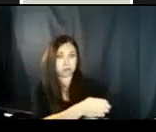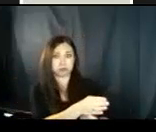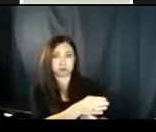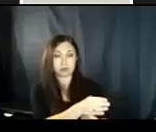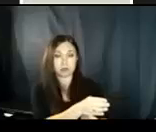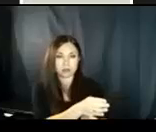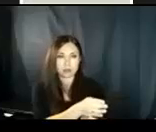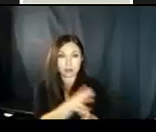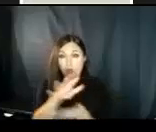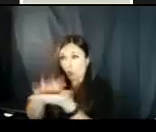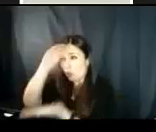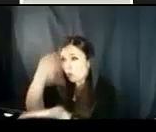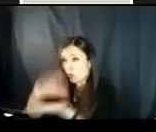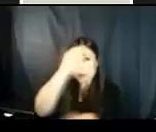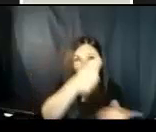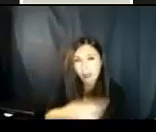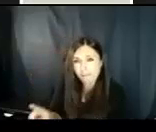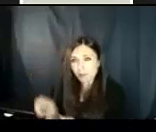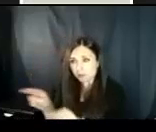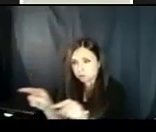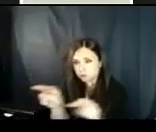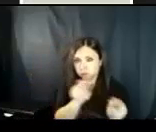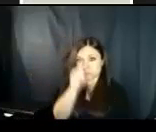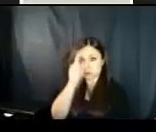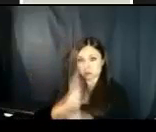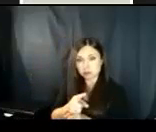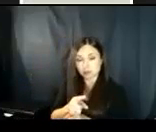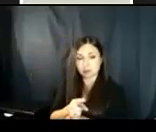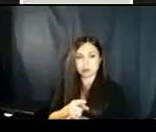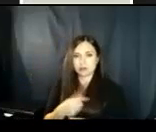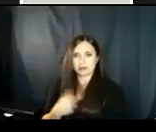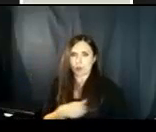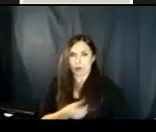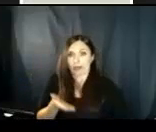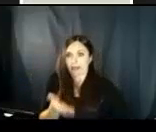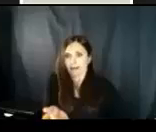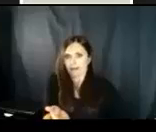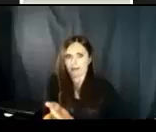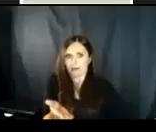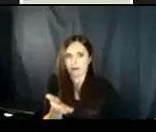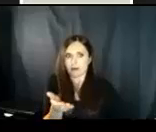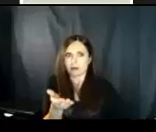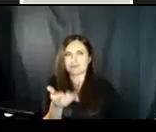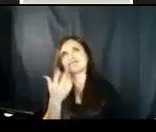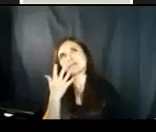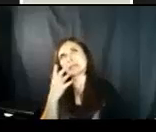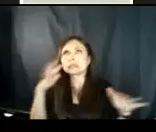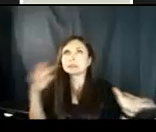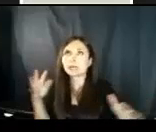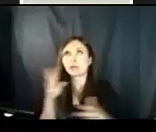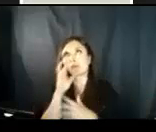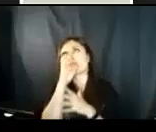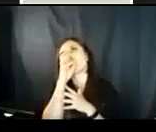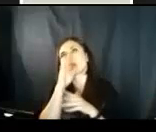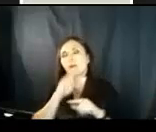happening, correct? So we're not there to make, and I know this might sound harsh, but